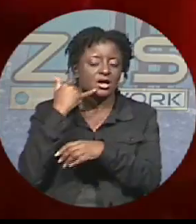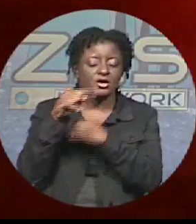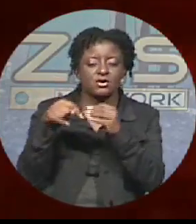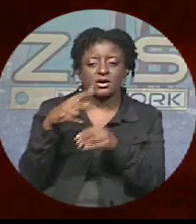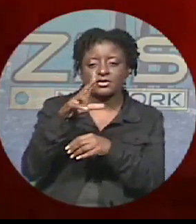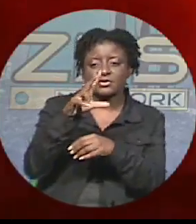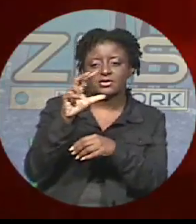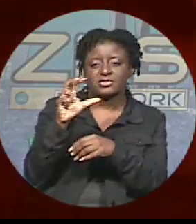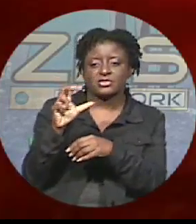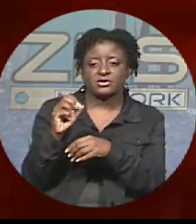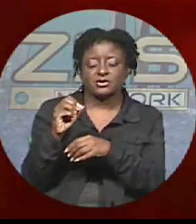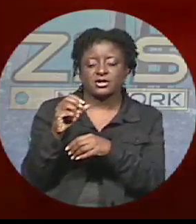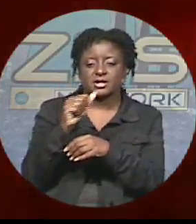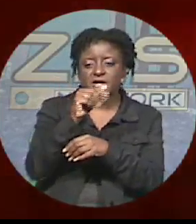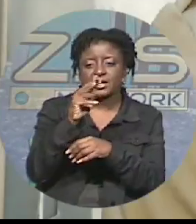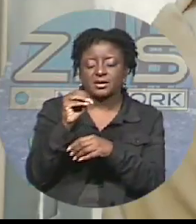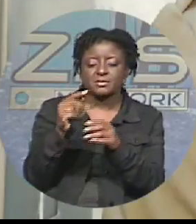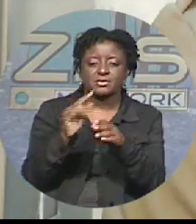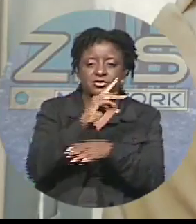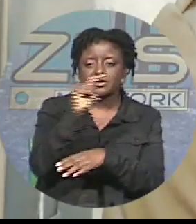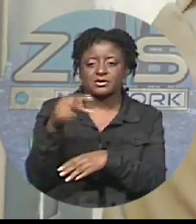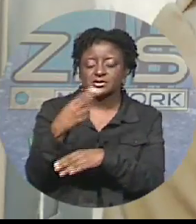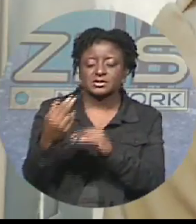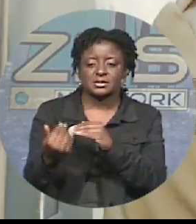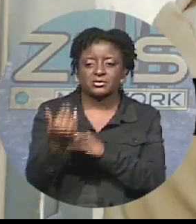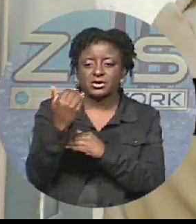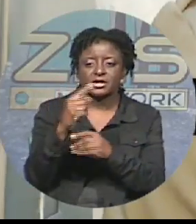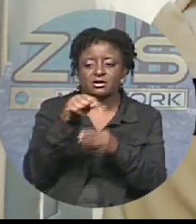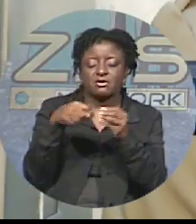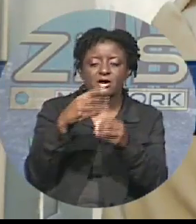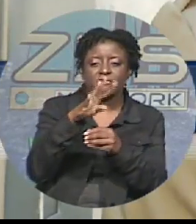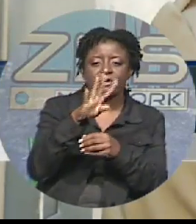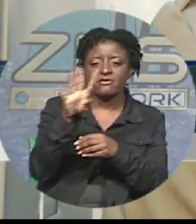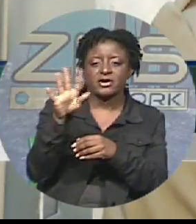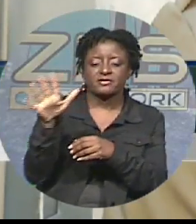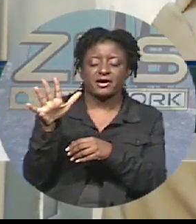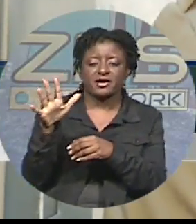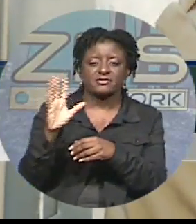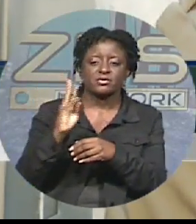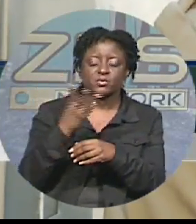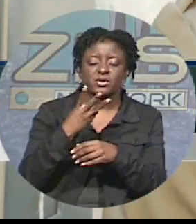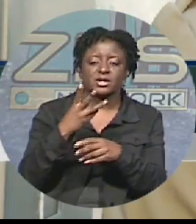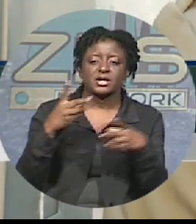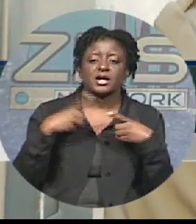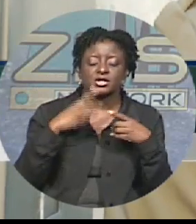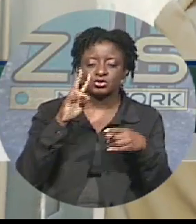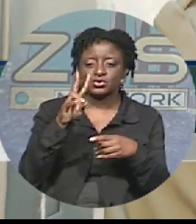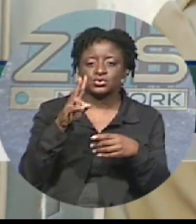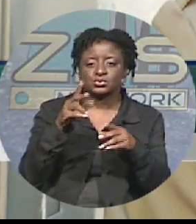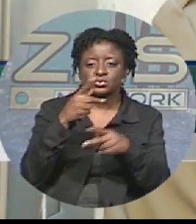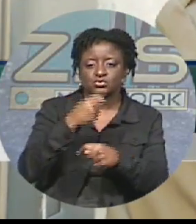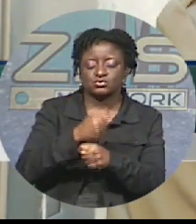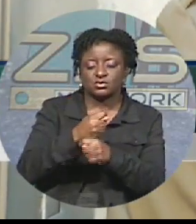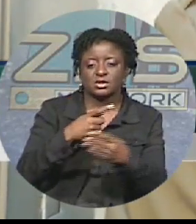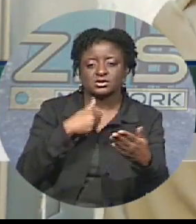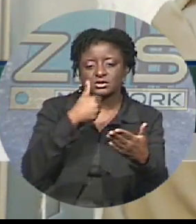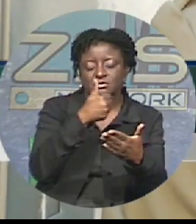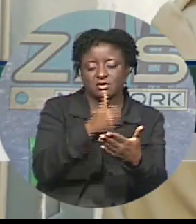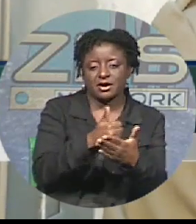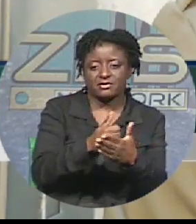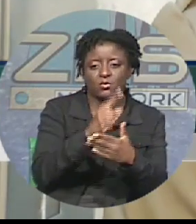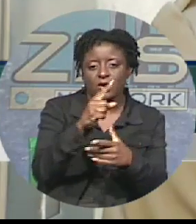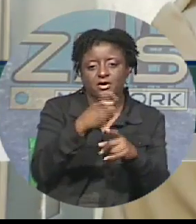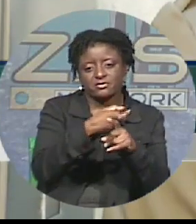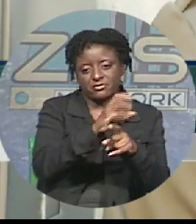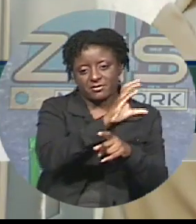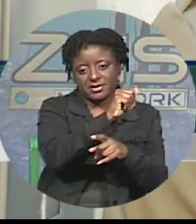there, this was at around 4:45, we had two units which had arrived. First, one from Cable Beach Fire Station, the other unit